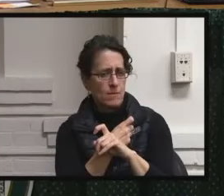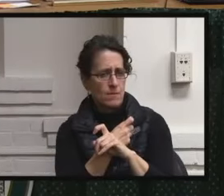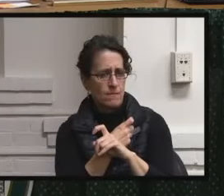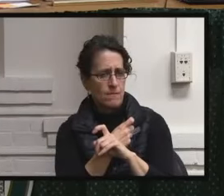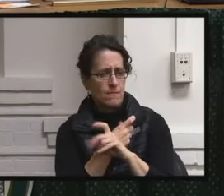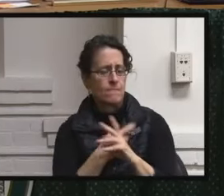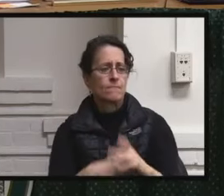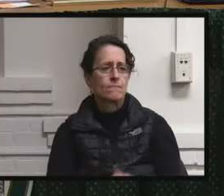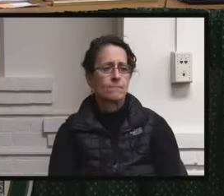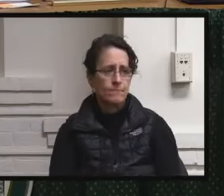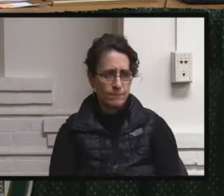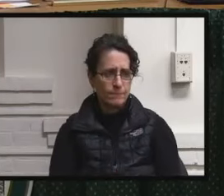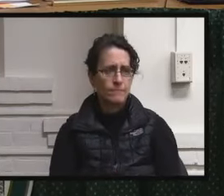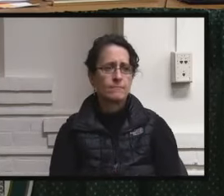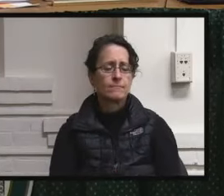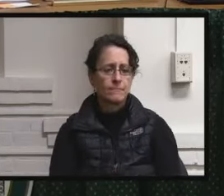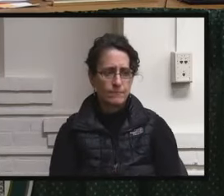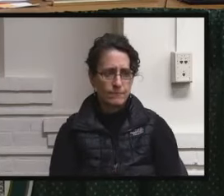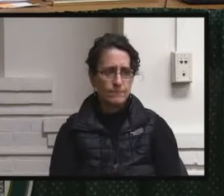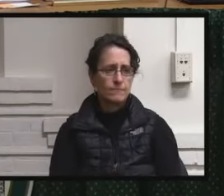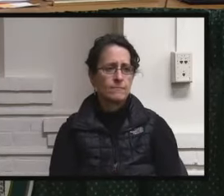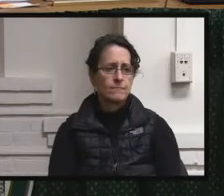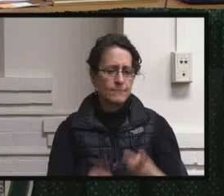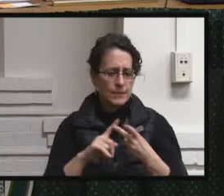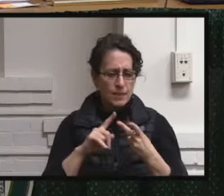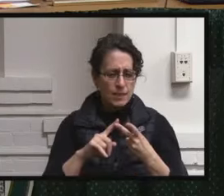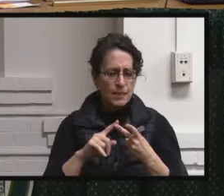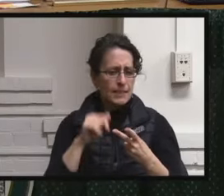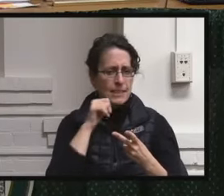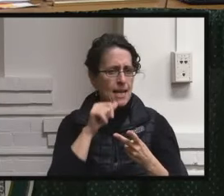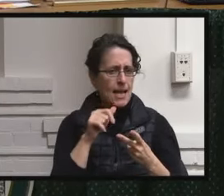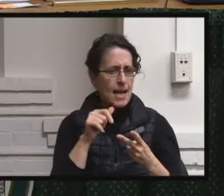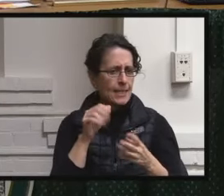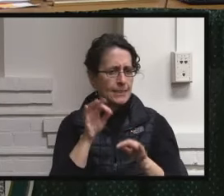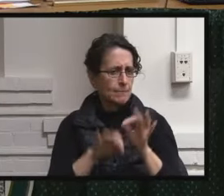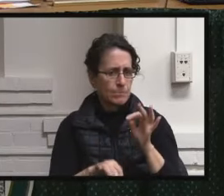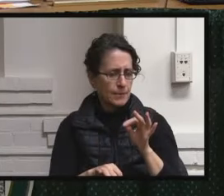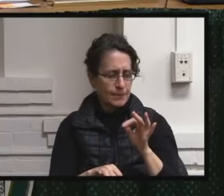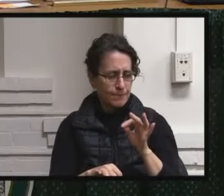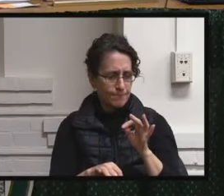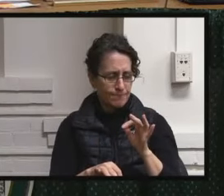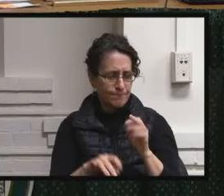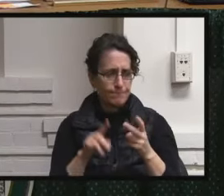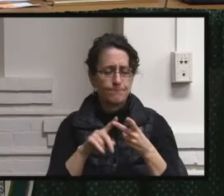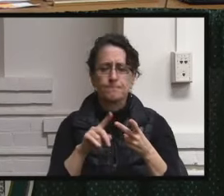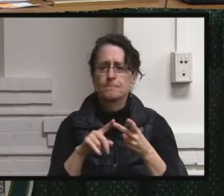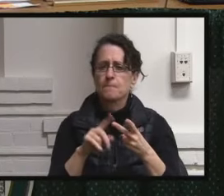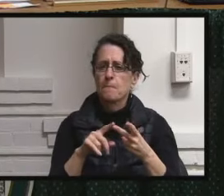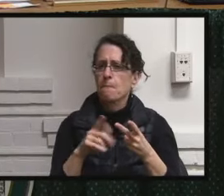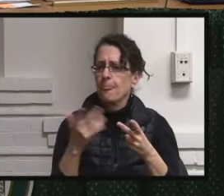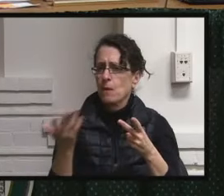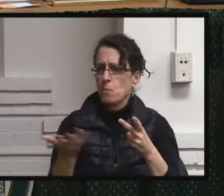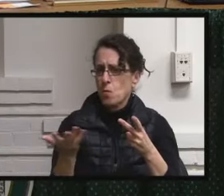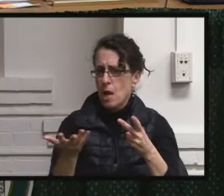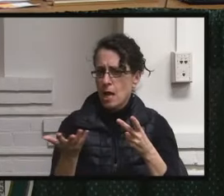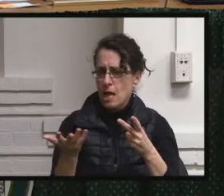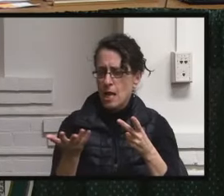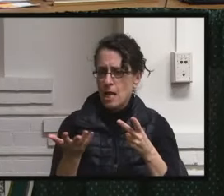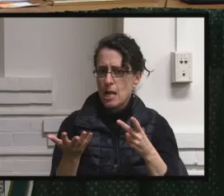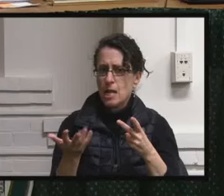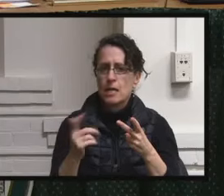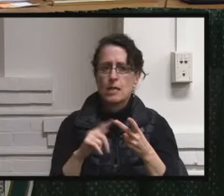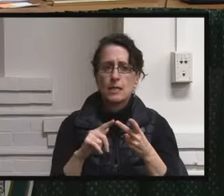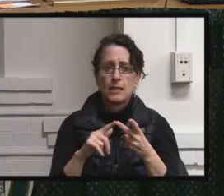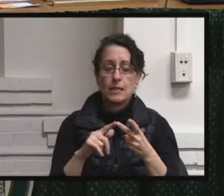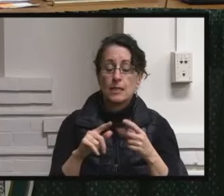and has more moving parts, as far as I can tell. And that has to do with how we interact